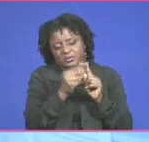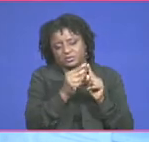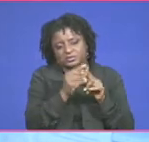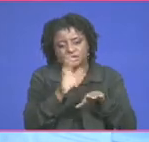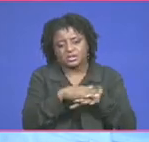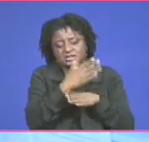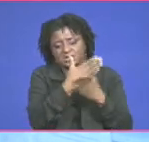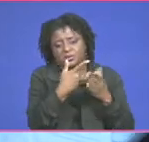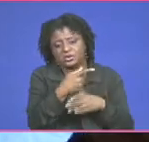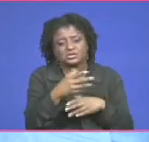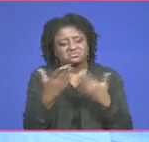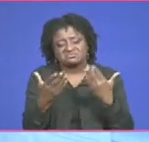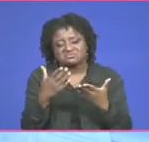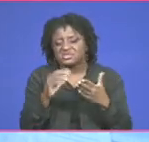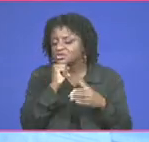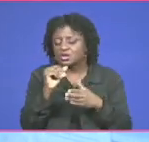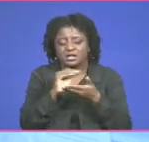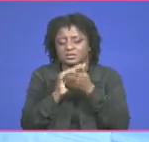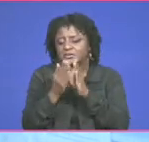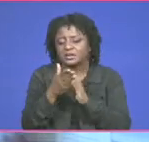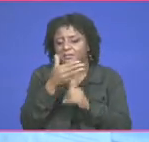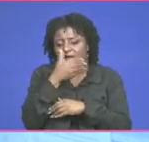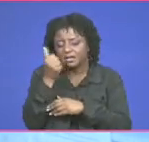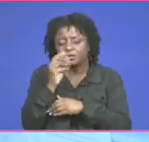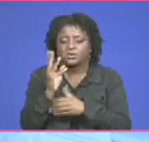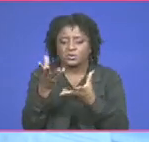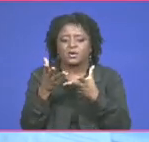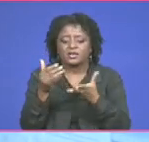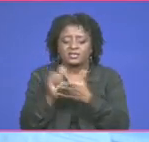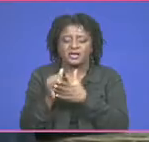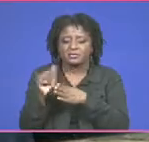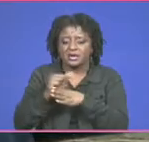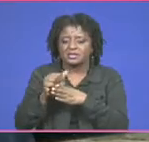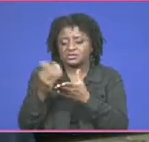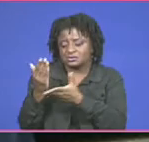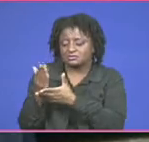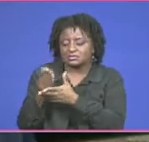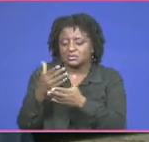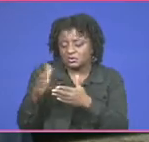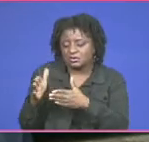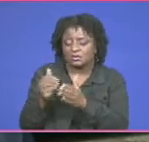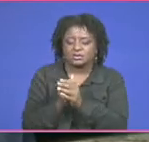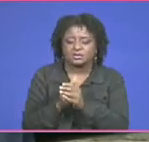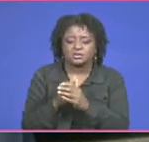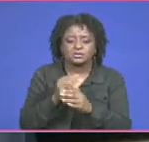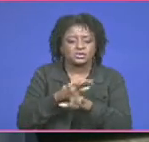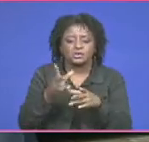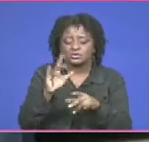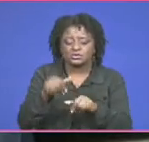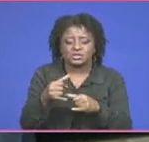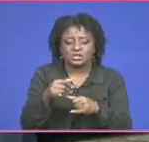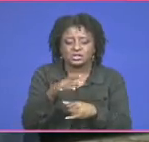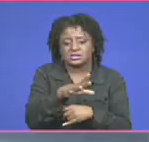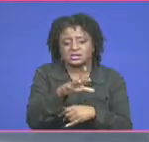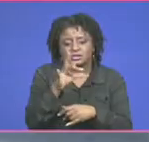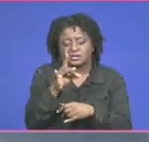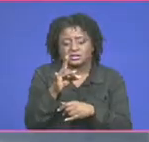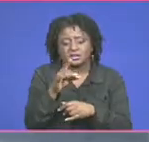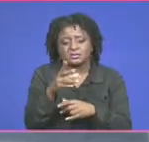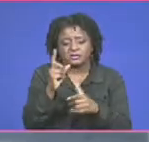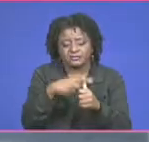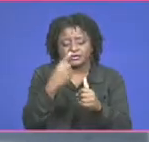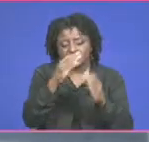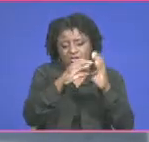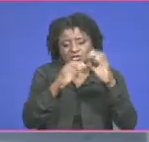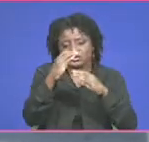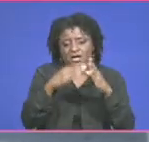deeper because it's not going to get better. We would like that practice to go away. Hanna suggests you don't just pick up the first contractor, but shop